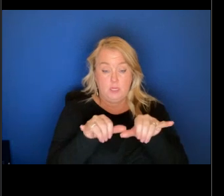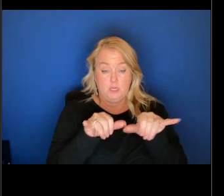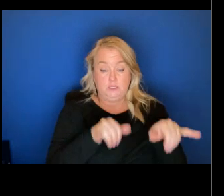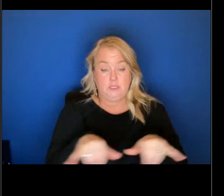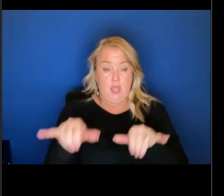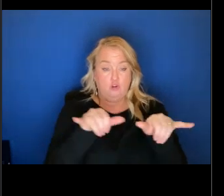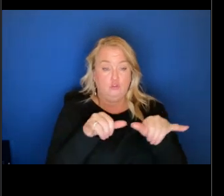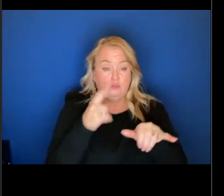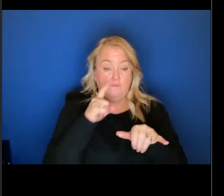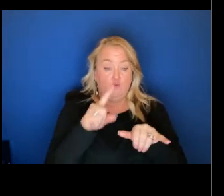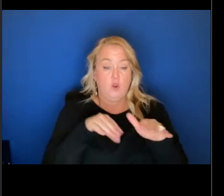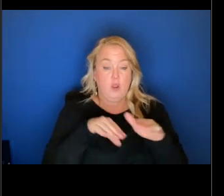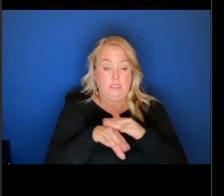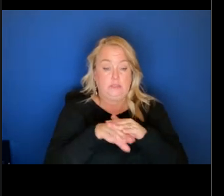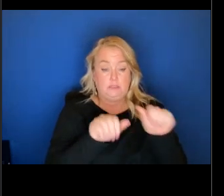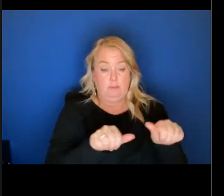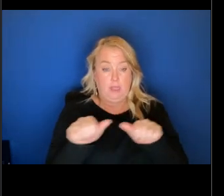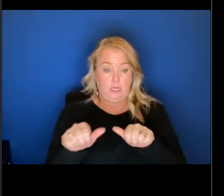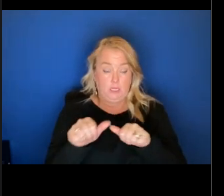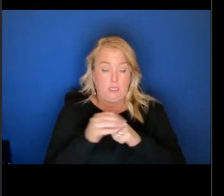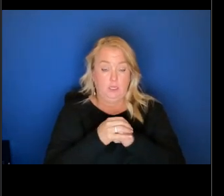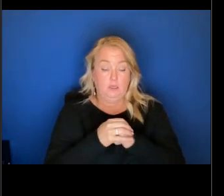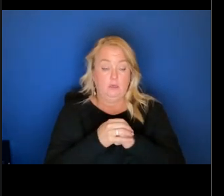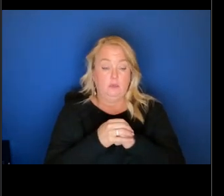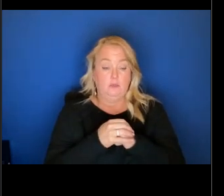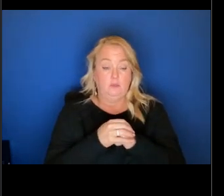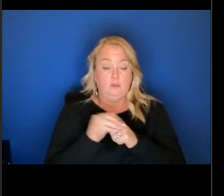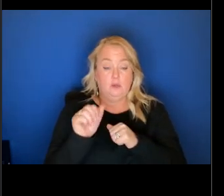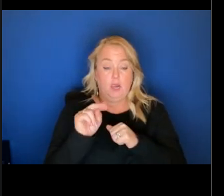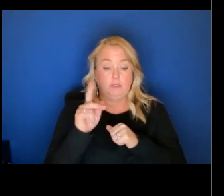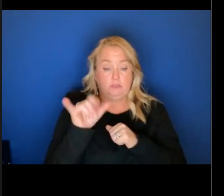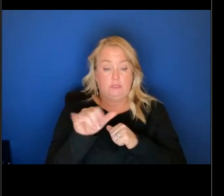on accessibility, ANSI